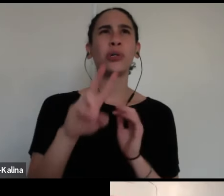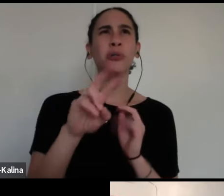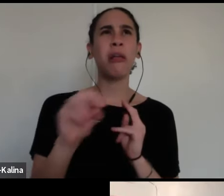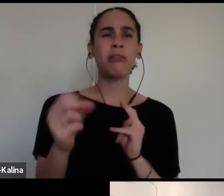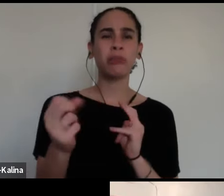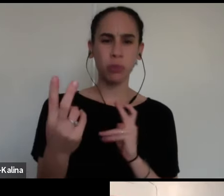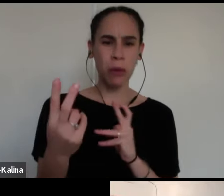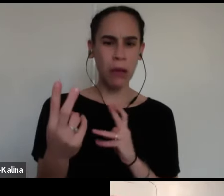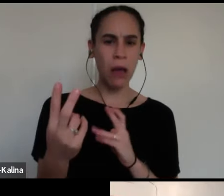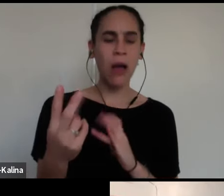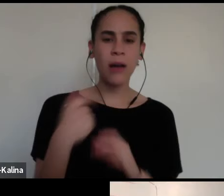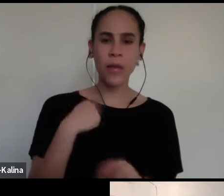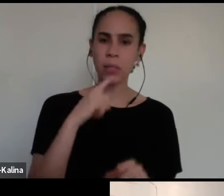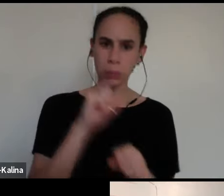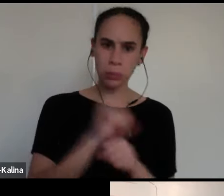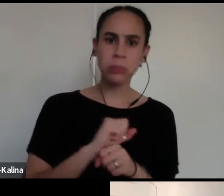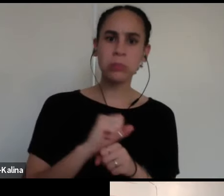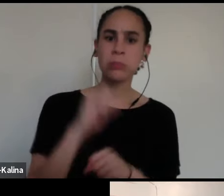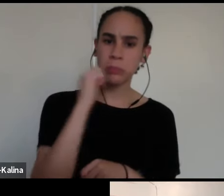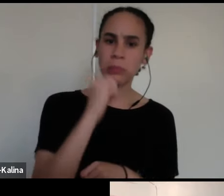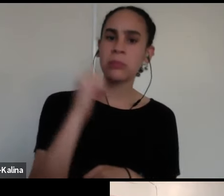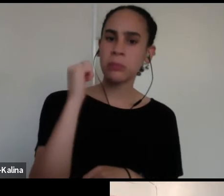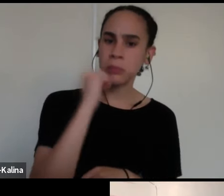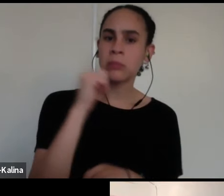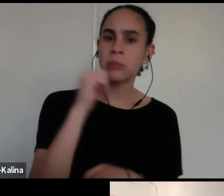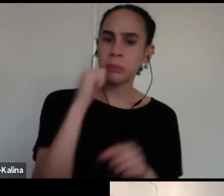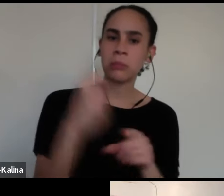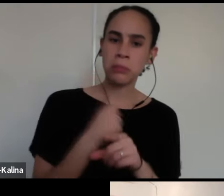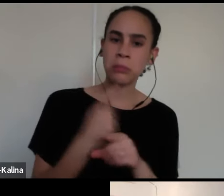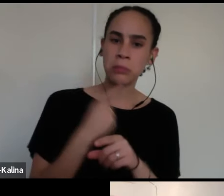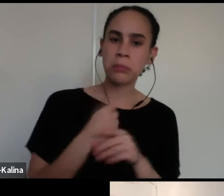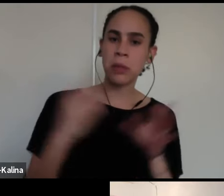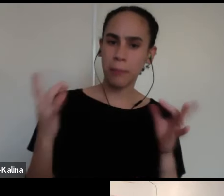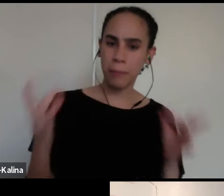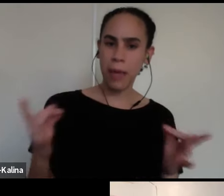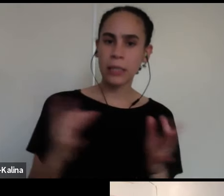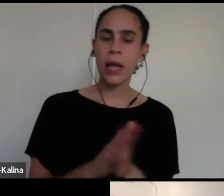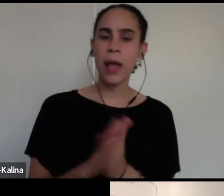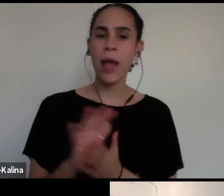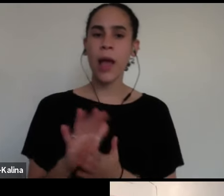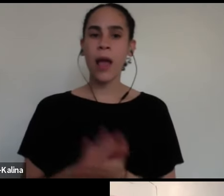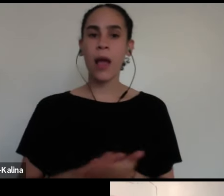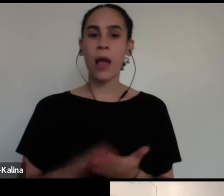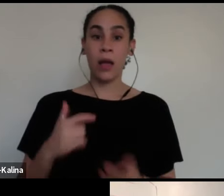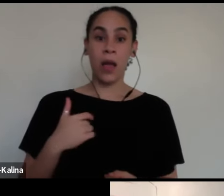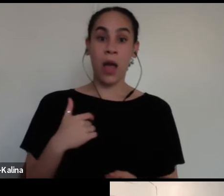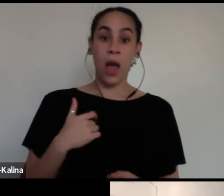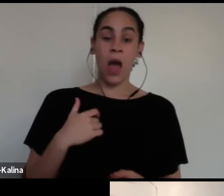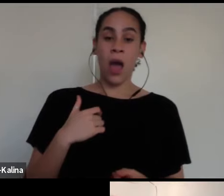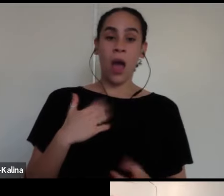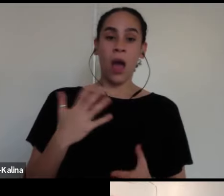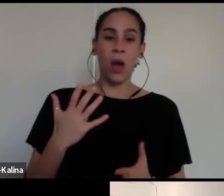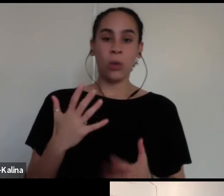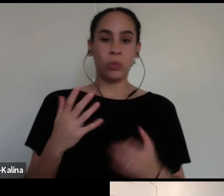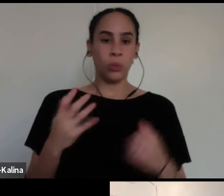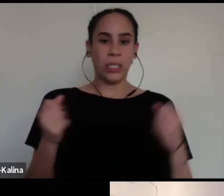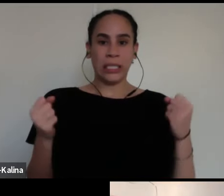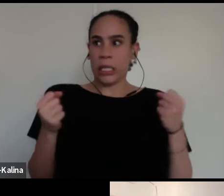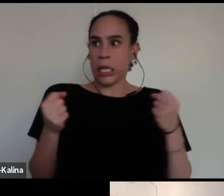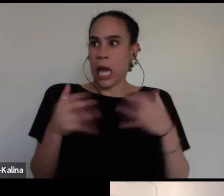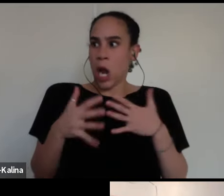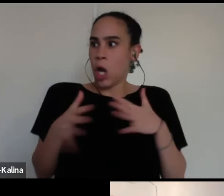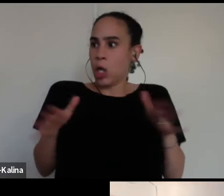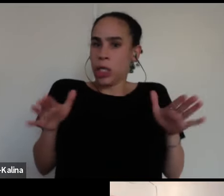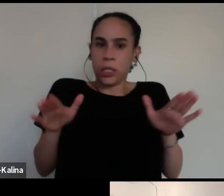when I started really meditating regularly. And I was claustrophobic. And so every time I got an